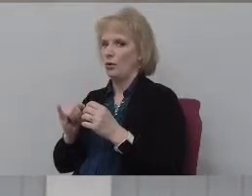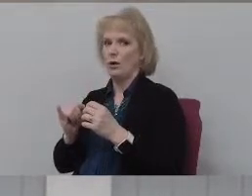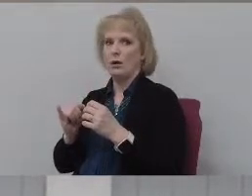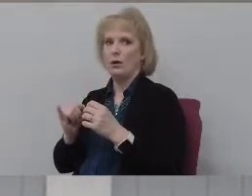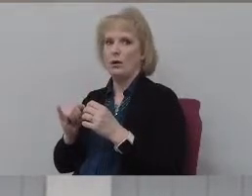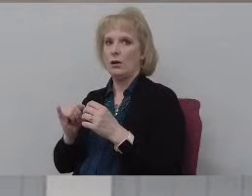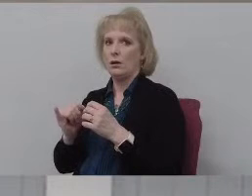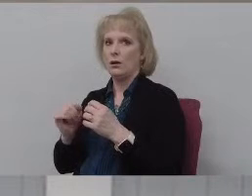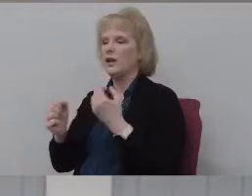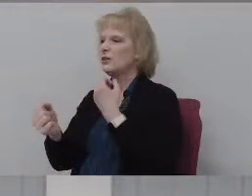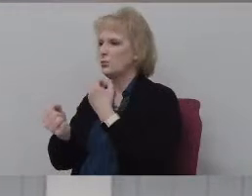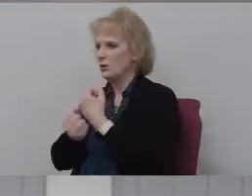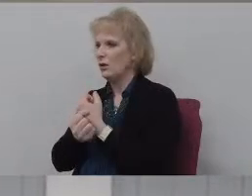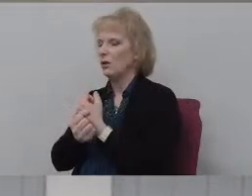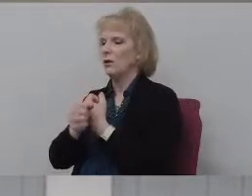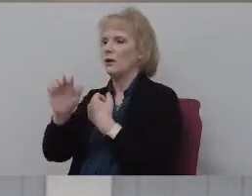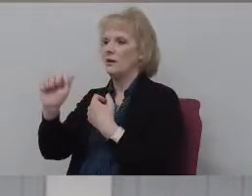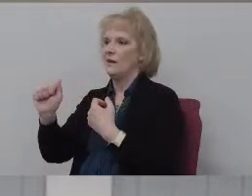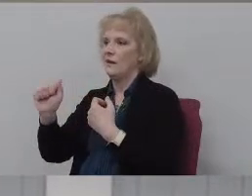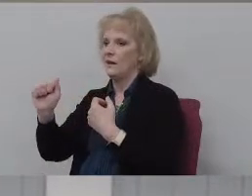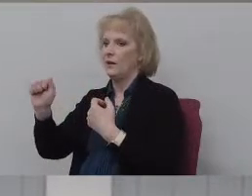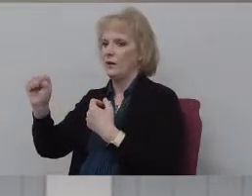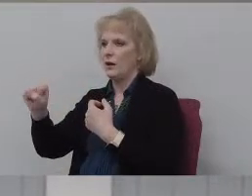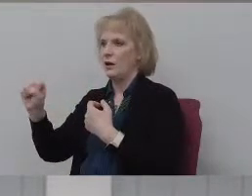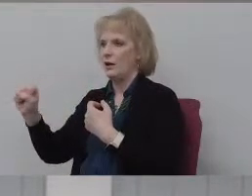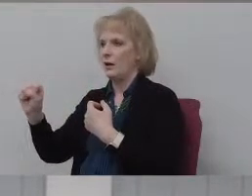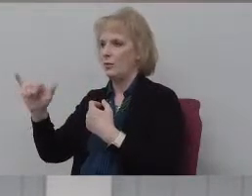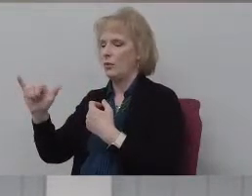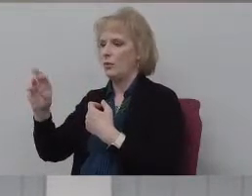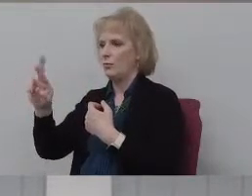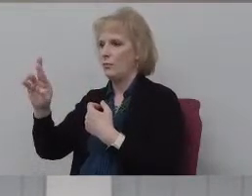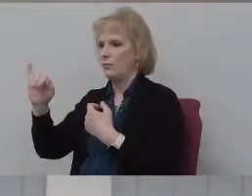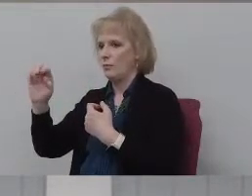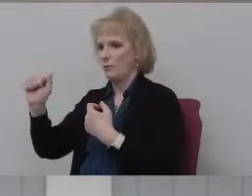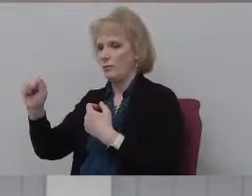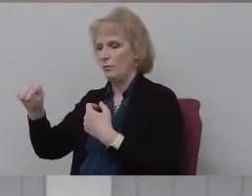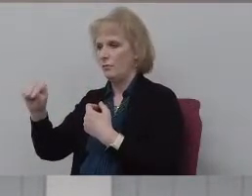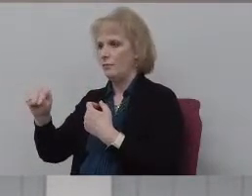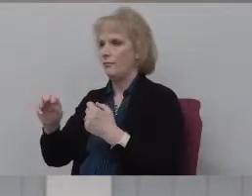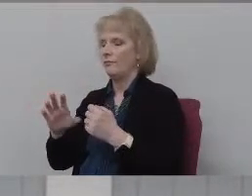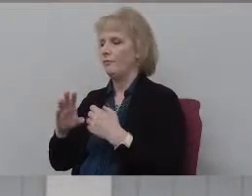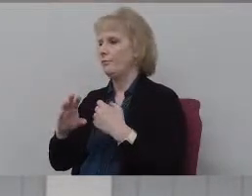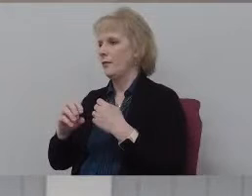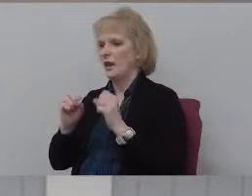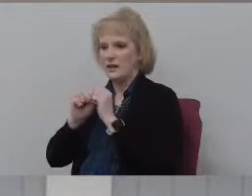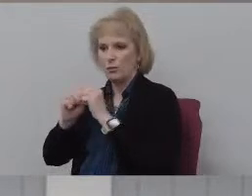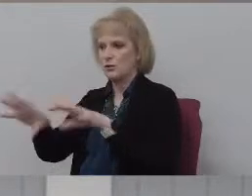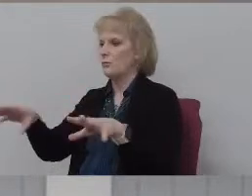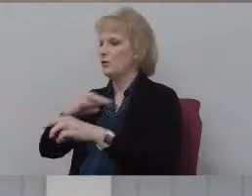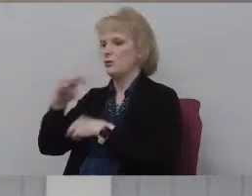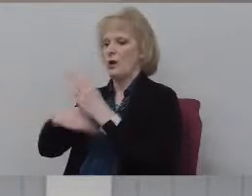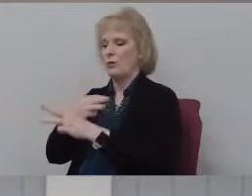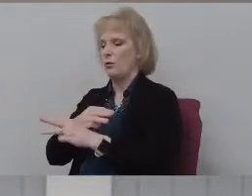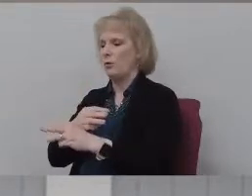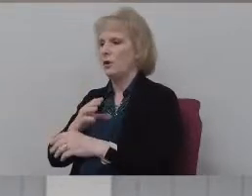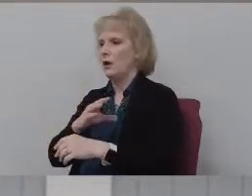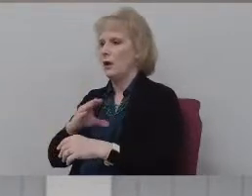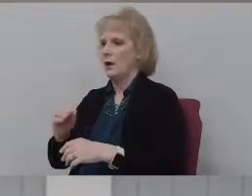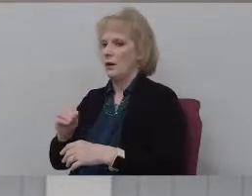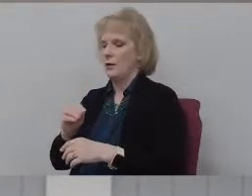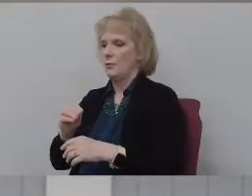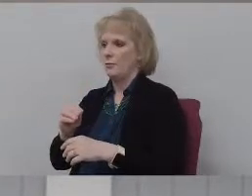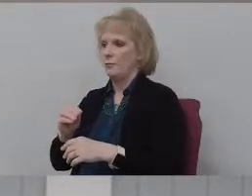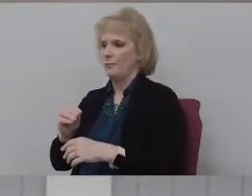way for them to get back to Jerusalem, so they're Jews. They want to somehow maintain their Jewish tradition and their Jewish culture and distinctions and so forth, and